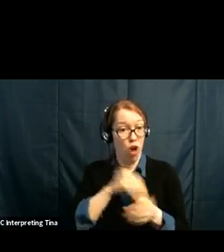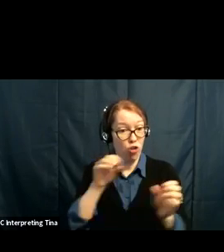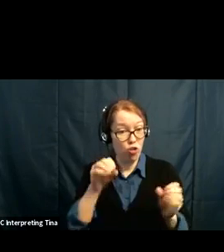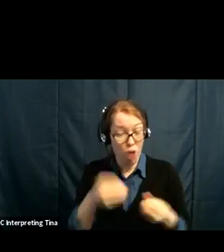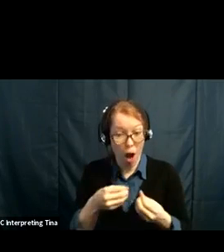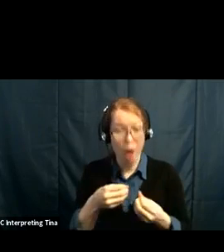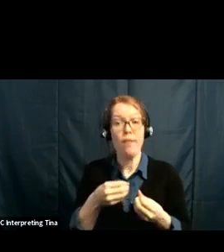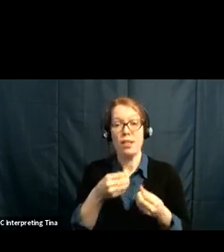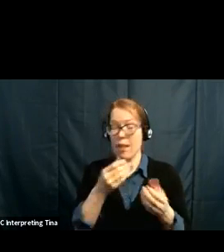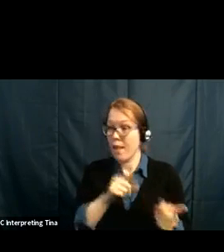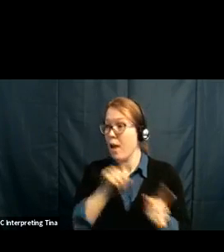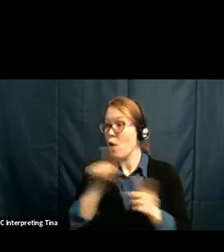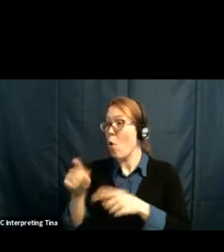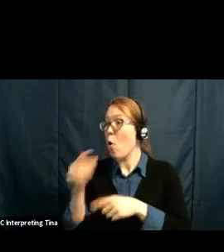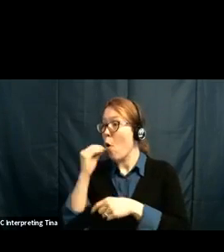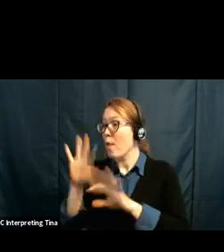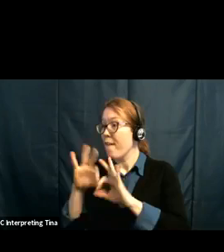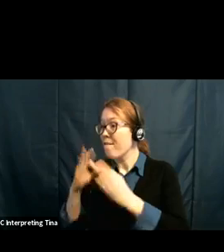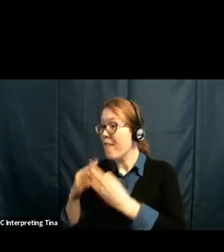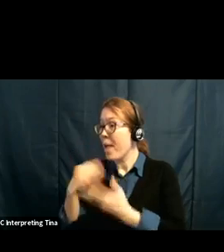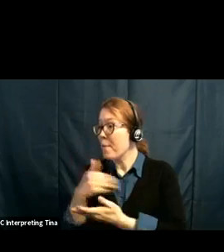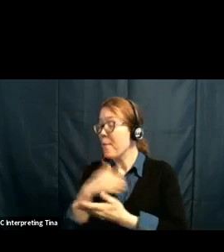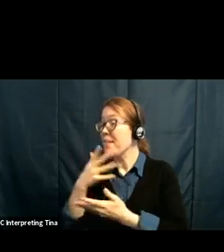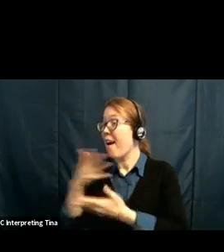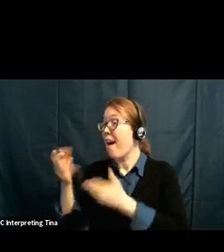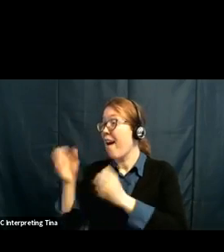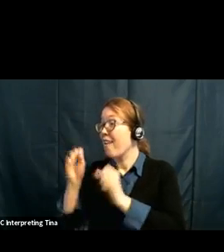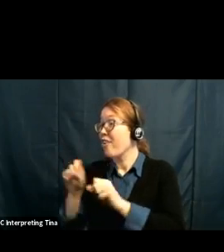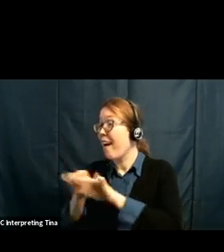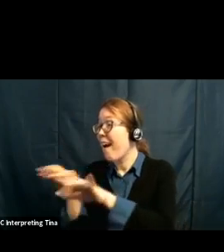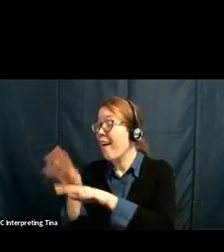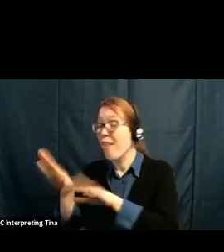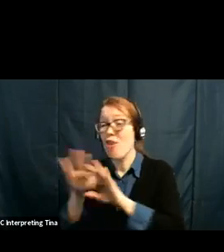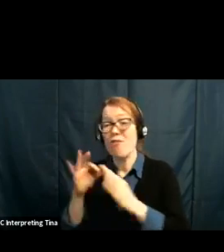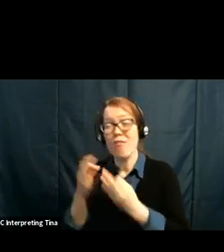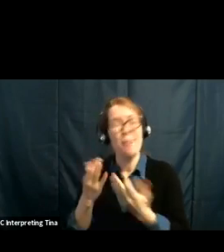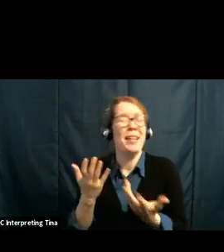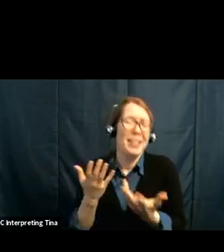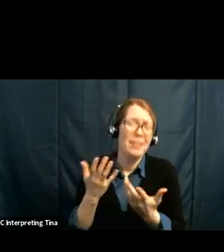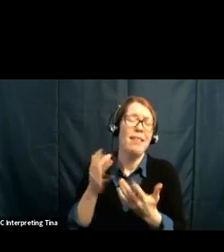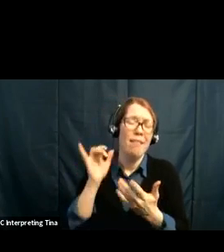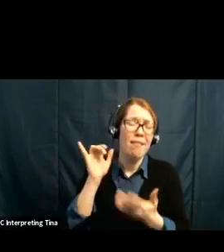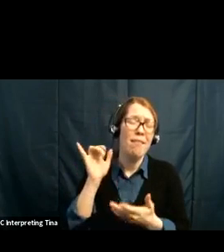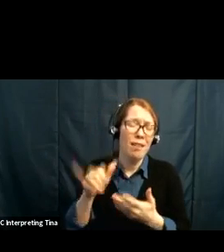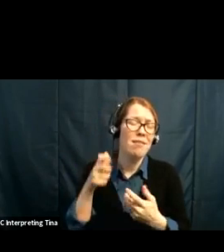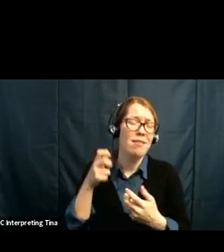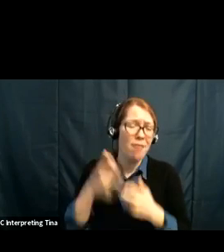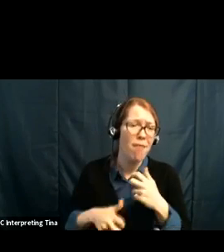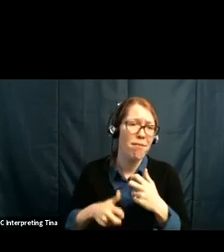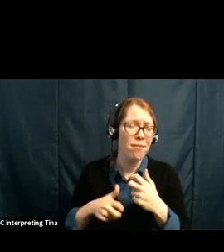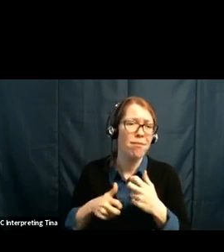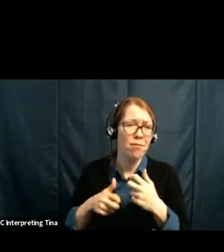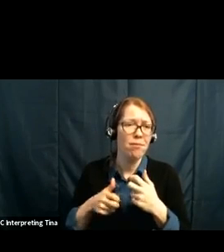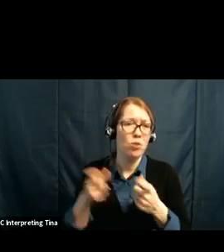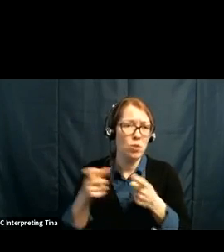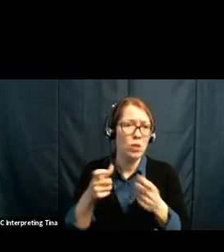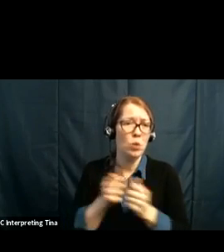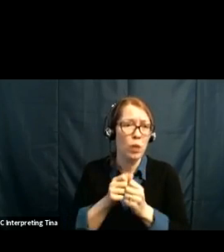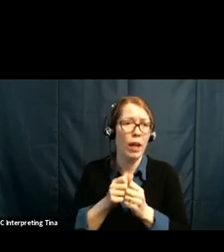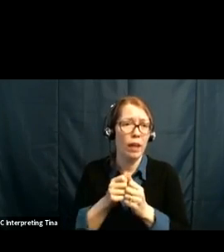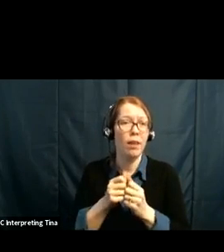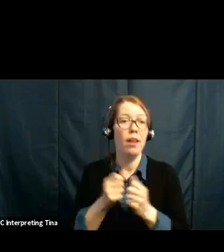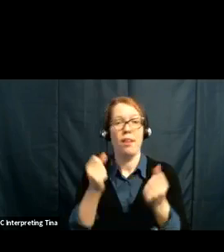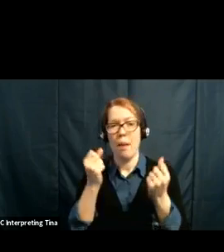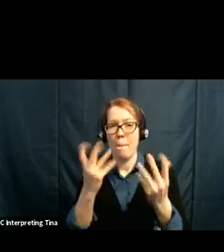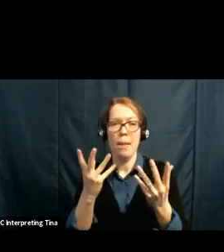for healthcare workers as it is for everybody from a psychological perspective. That's why many of us don't like to use the phrase social